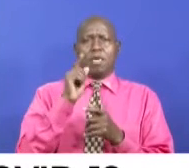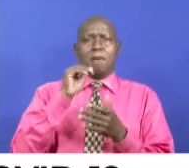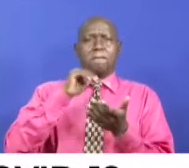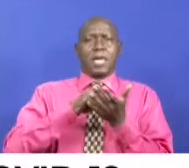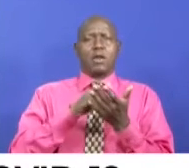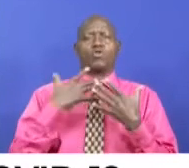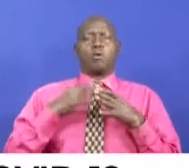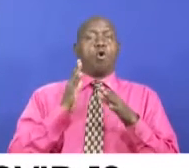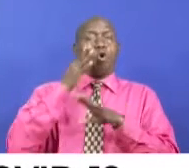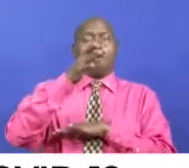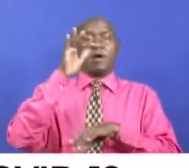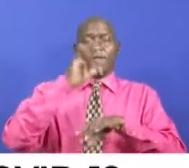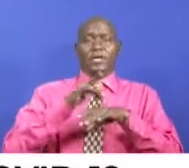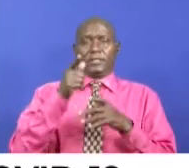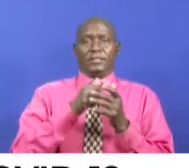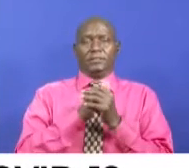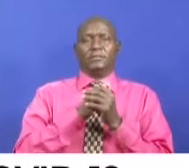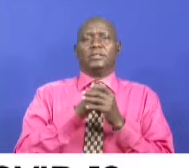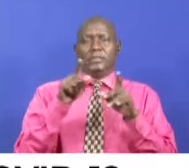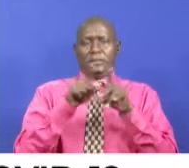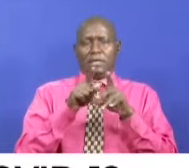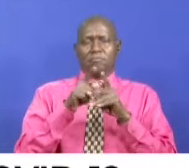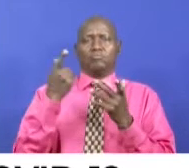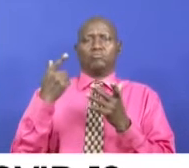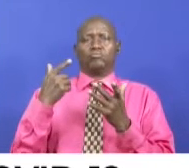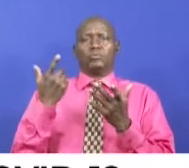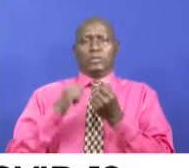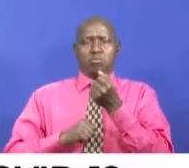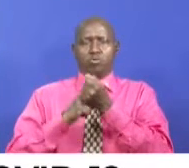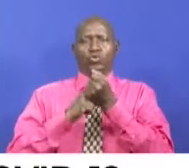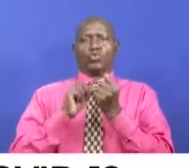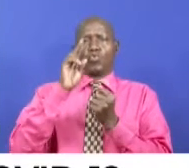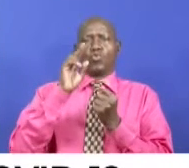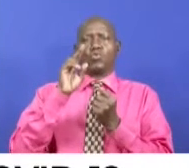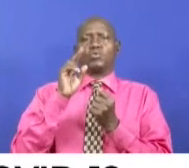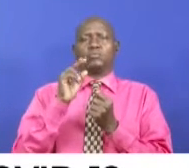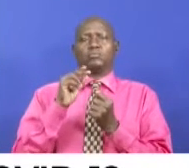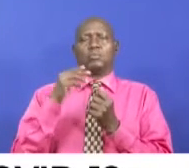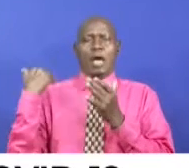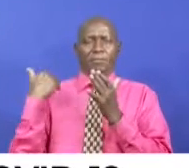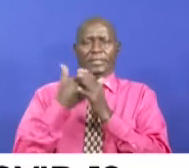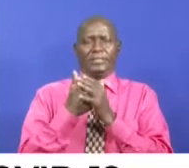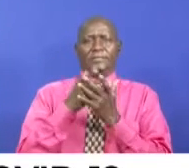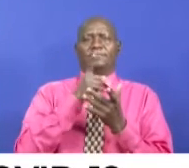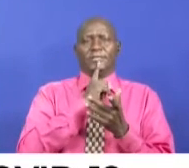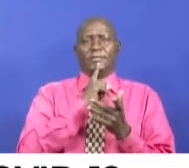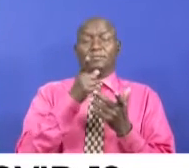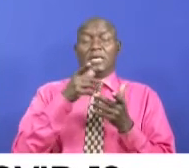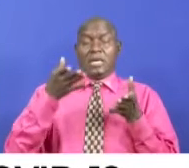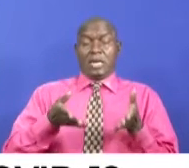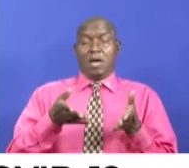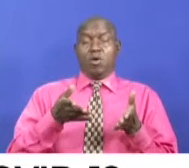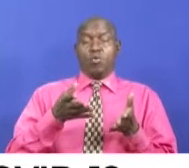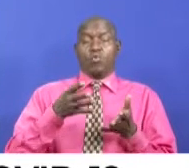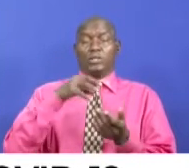has been missing during President Uhuru Kenyatta's updates, asked Kenyans to follow government's directives, saying the current situation has brought